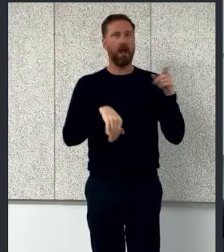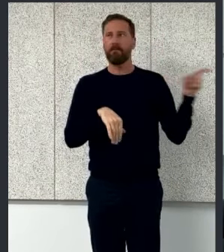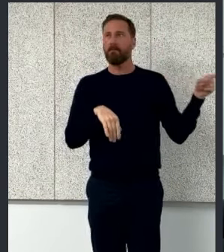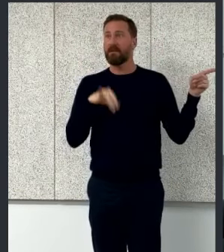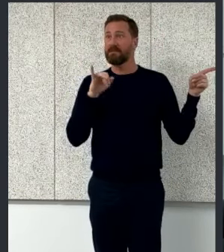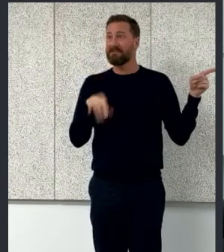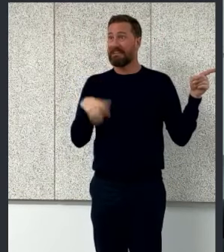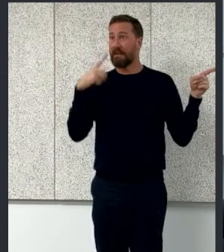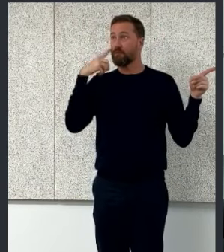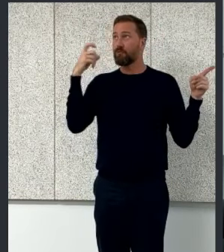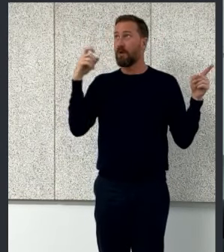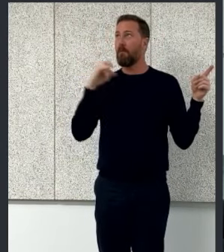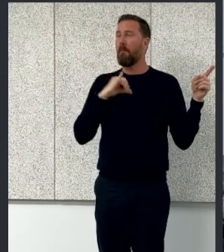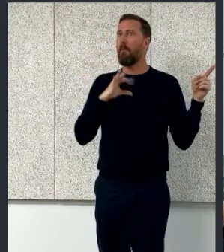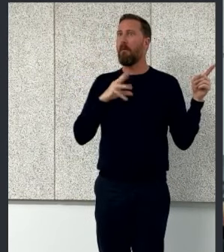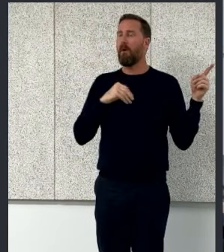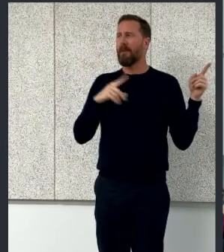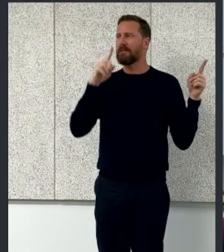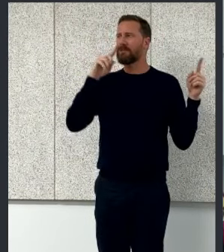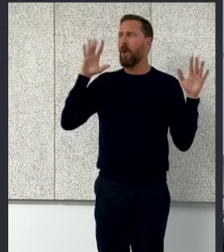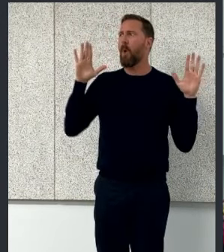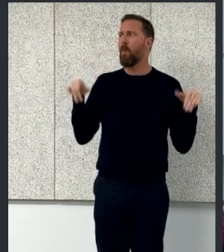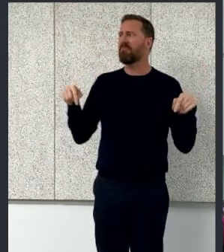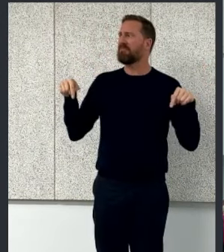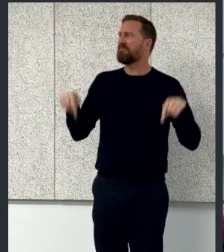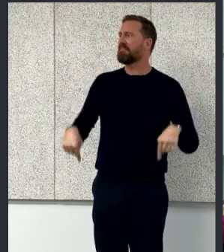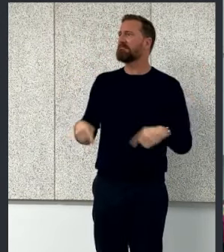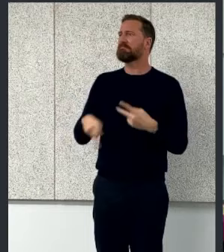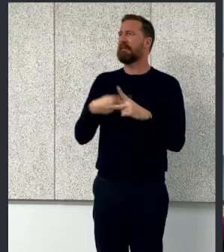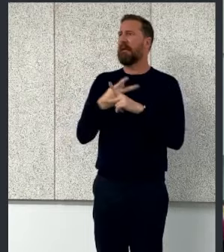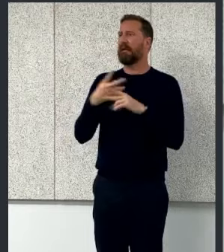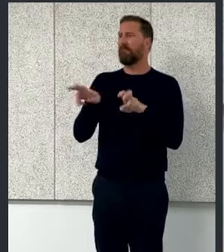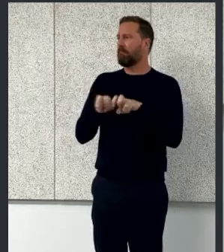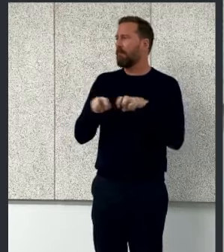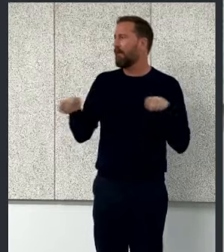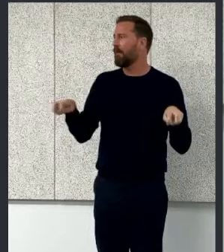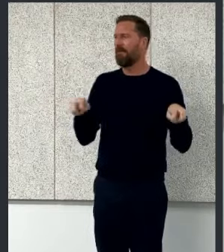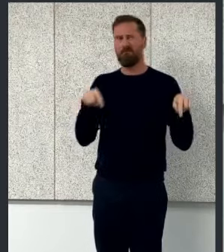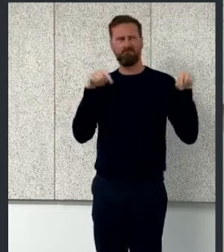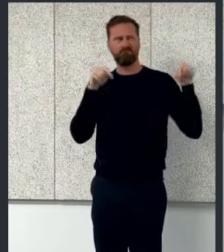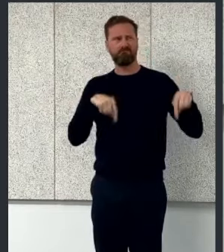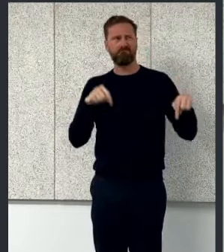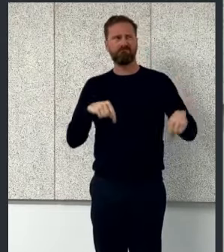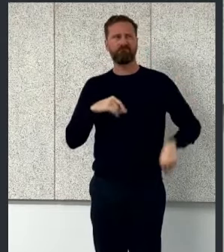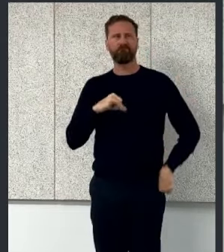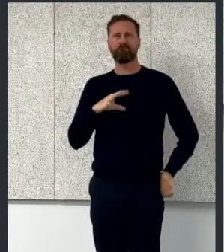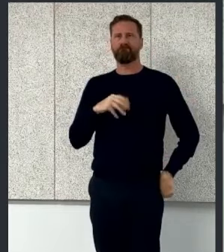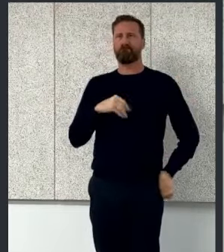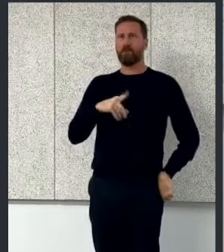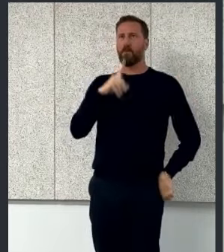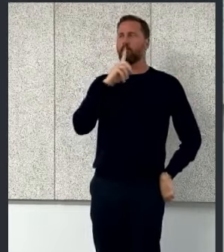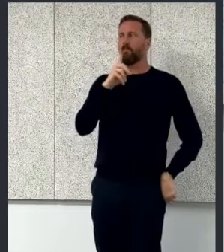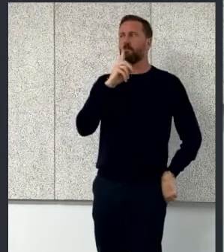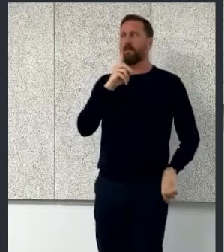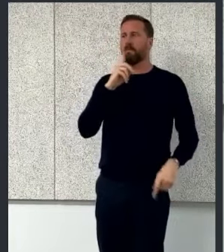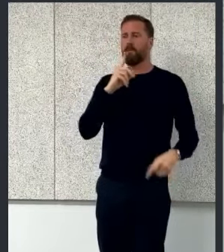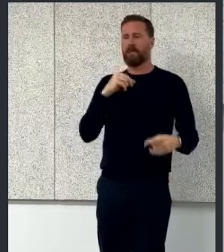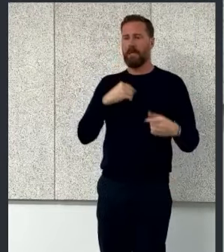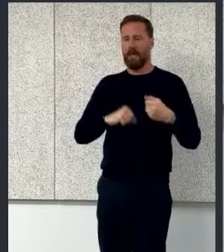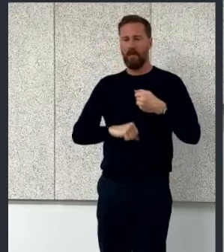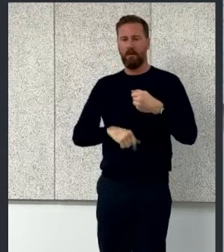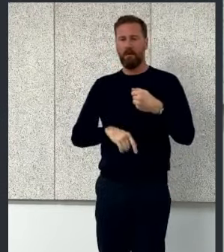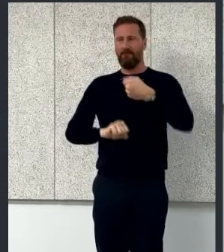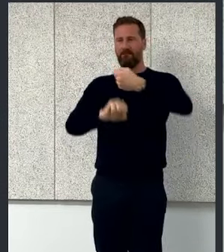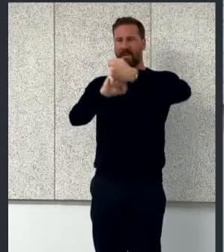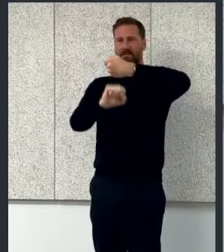also hope that this kind of panel also, kind of demystifies foundations and gives more of a